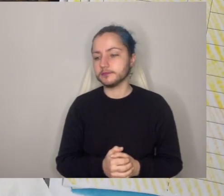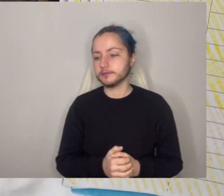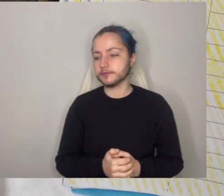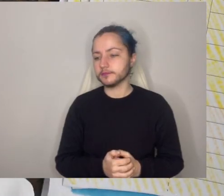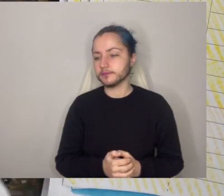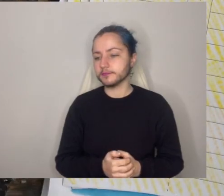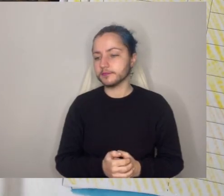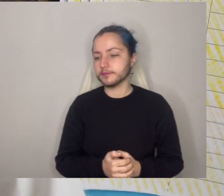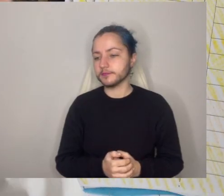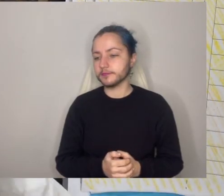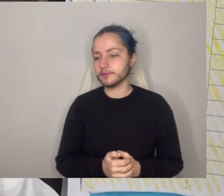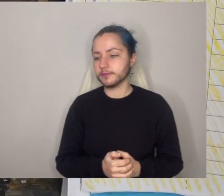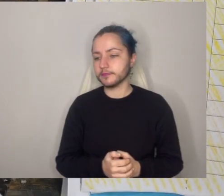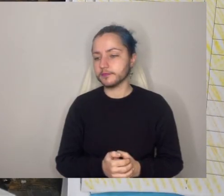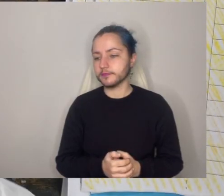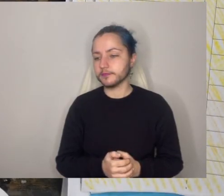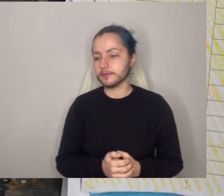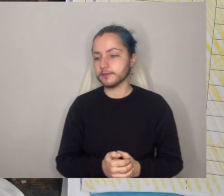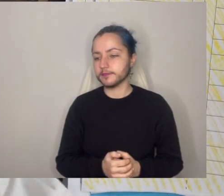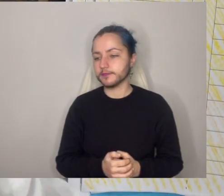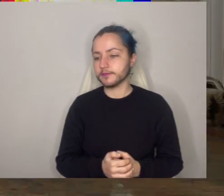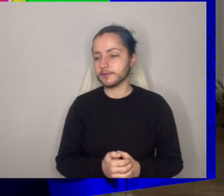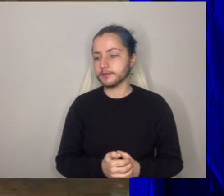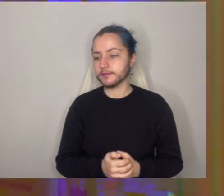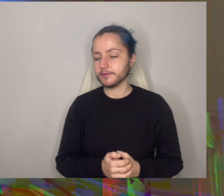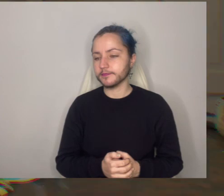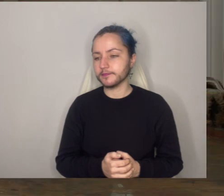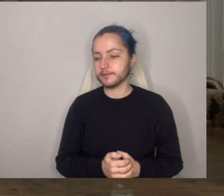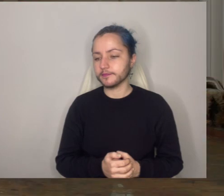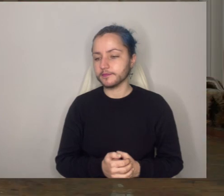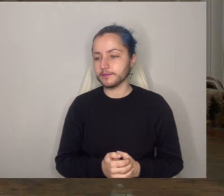just to try and get a really